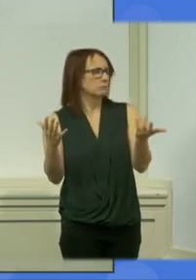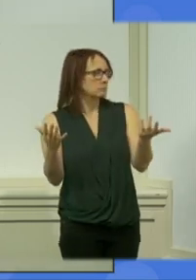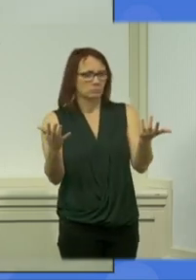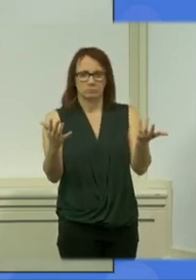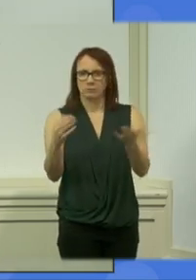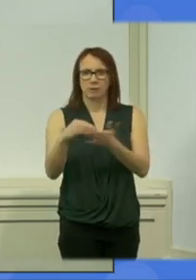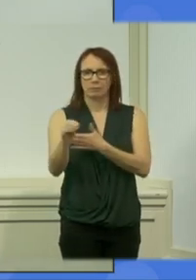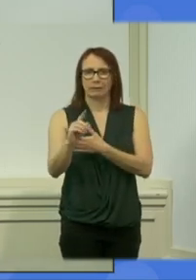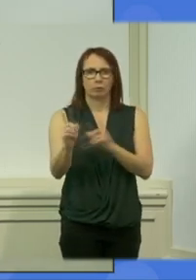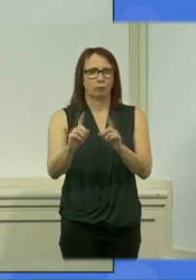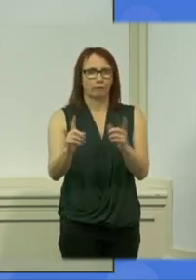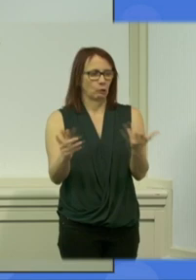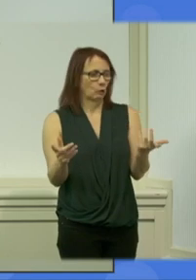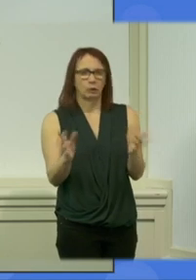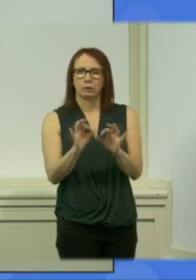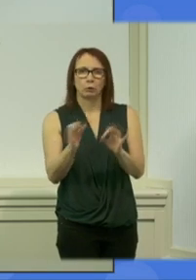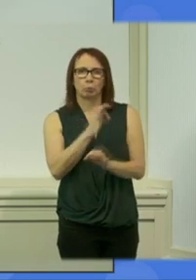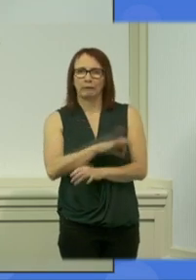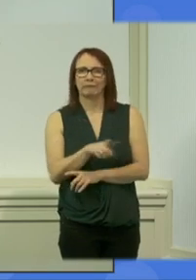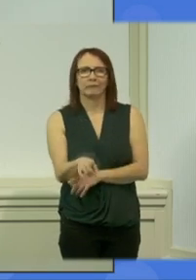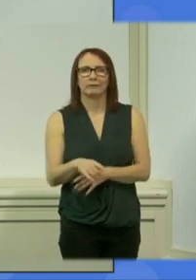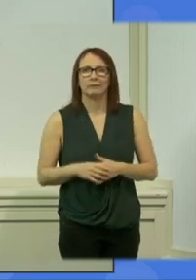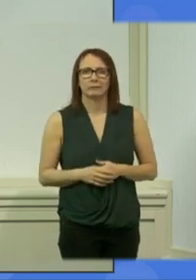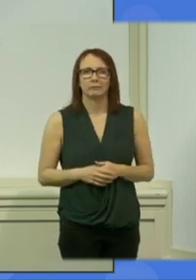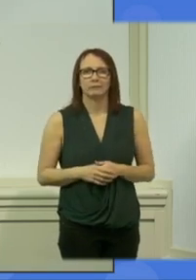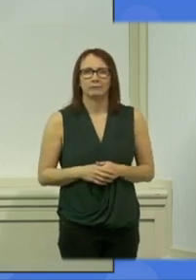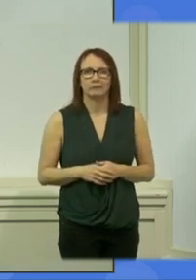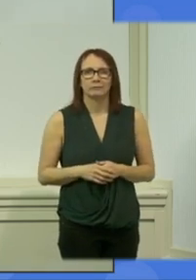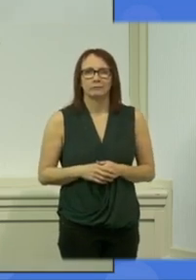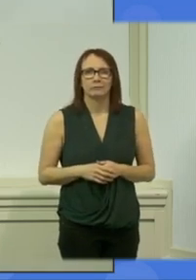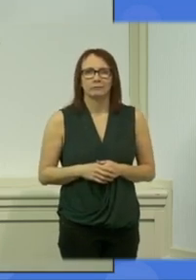something that they really don't get a benefit out of. So